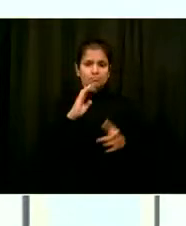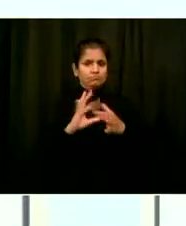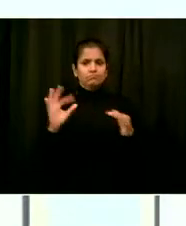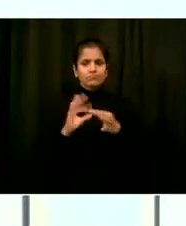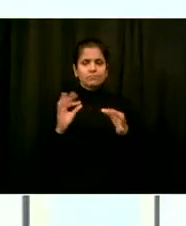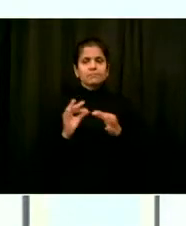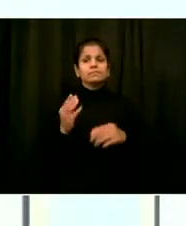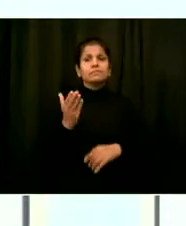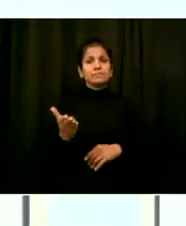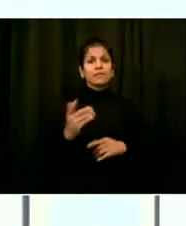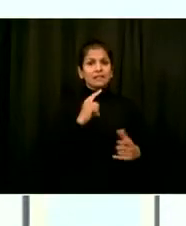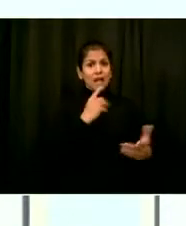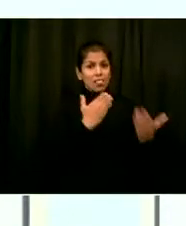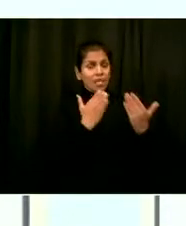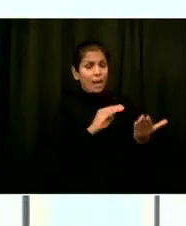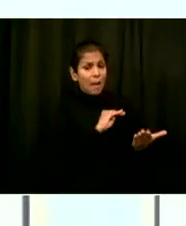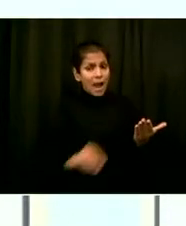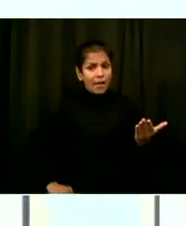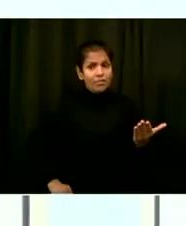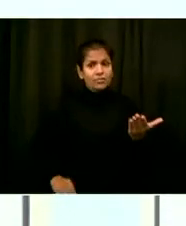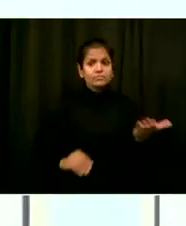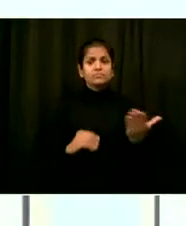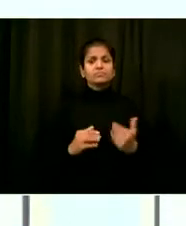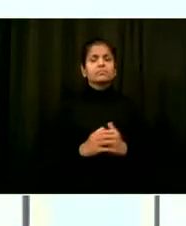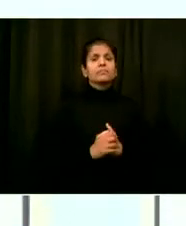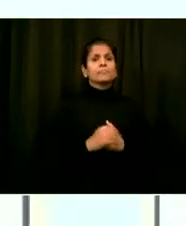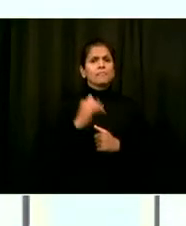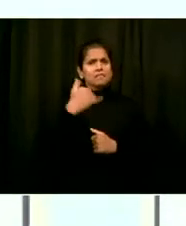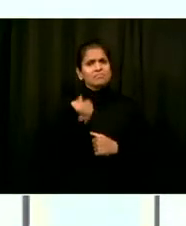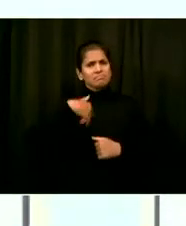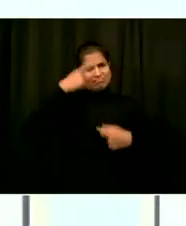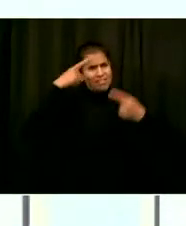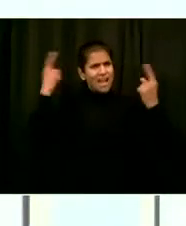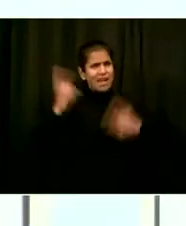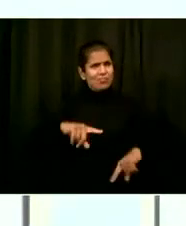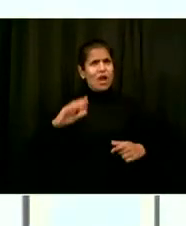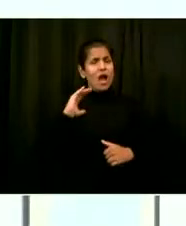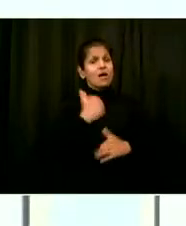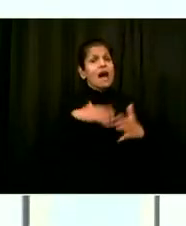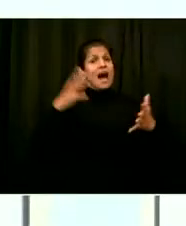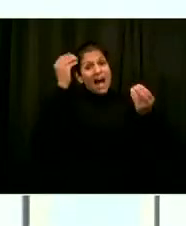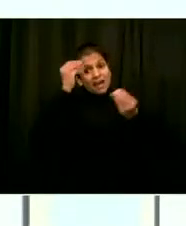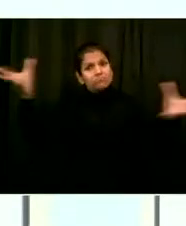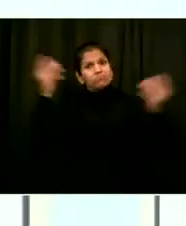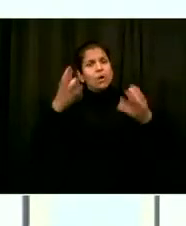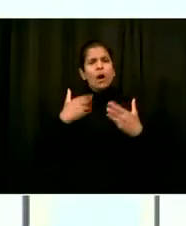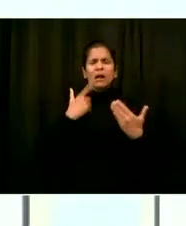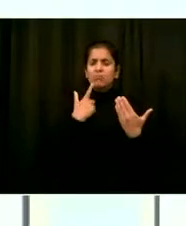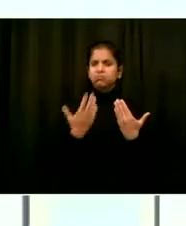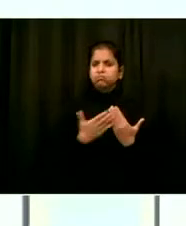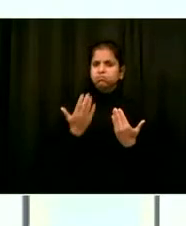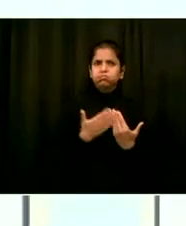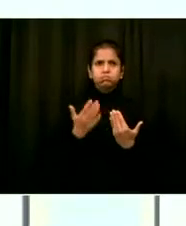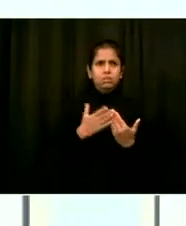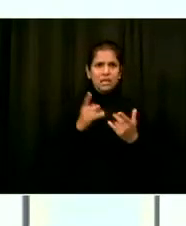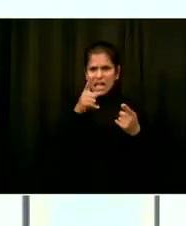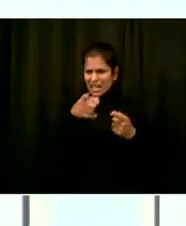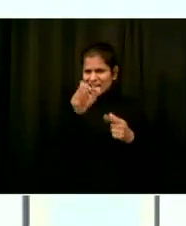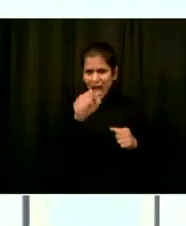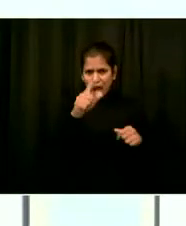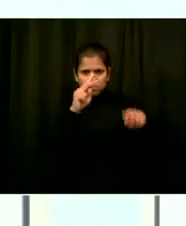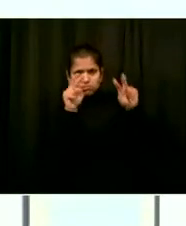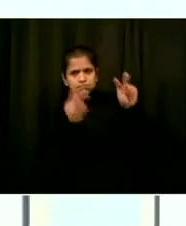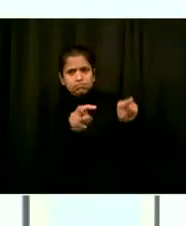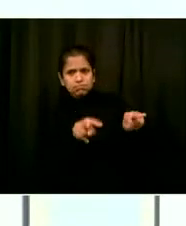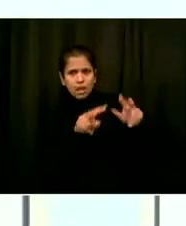our data is uh transparent and available refreshed uh each day at the ZIP code level uh on our website um and we